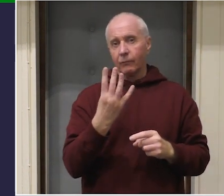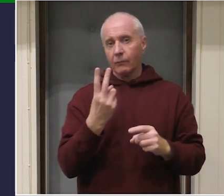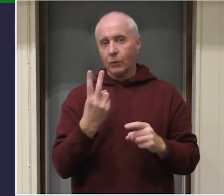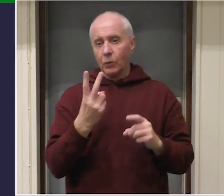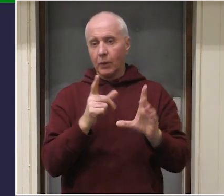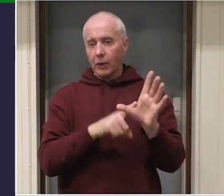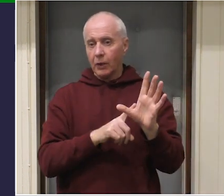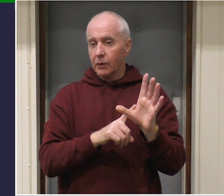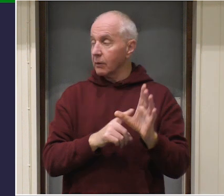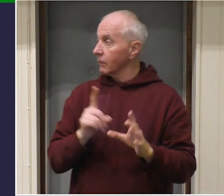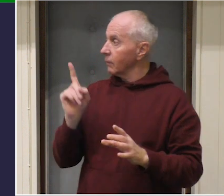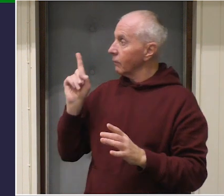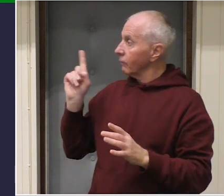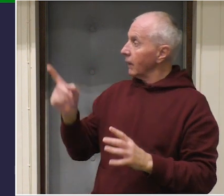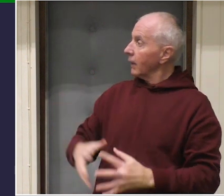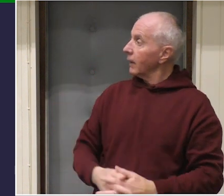It's quite an achievement at the time.